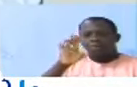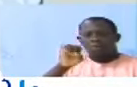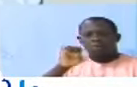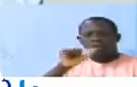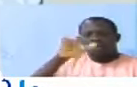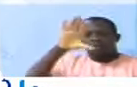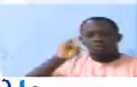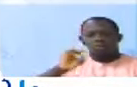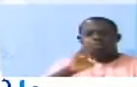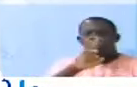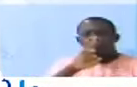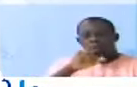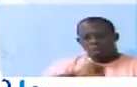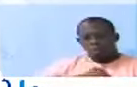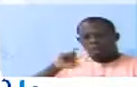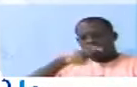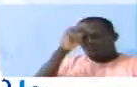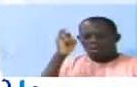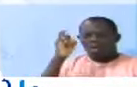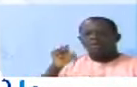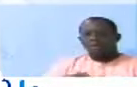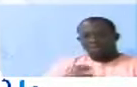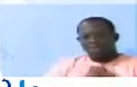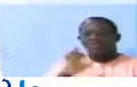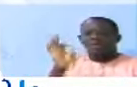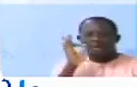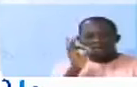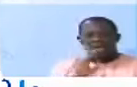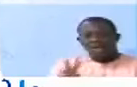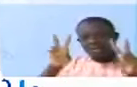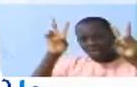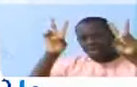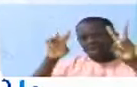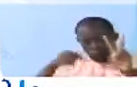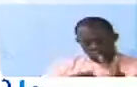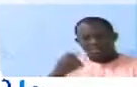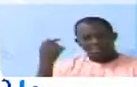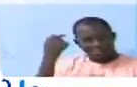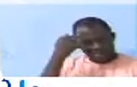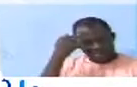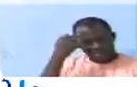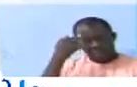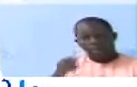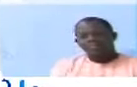jumaladu ko keka ya jamme ya jamme le jiki. That's what I thought.